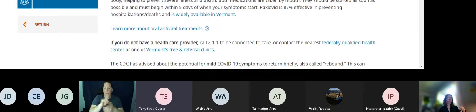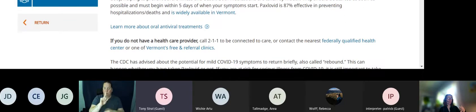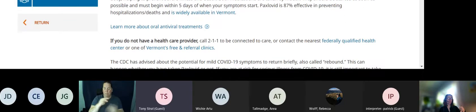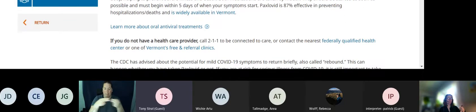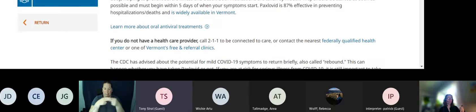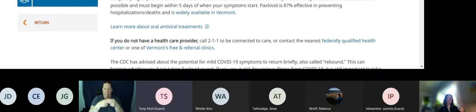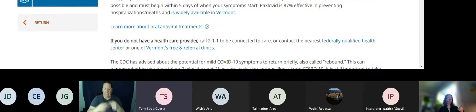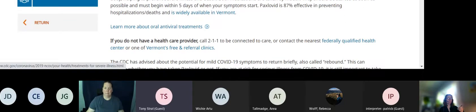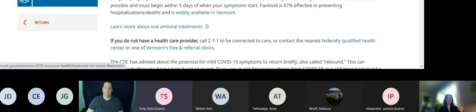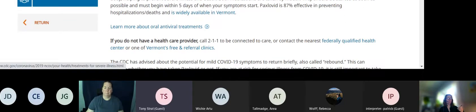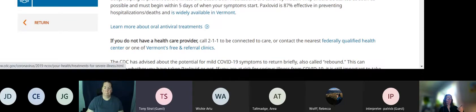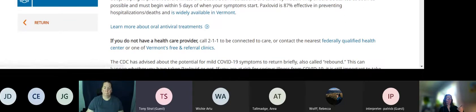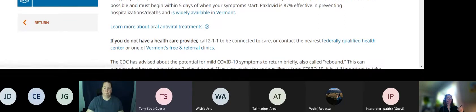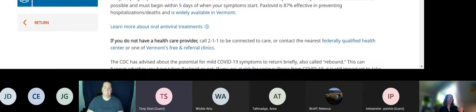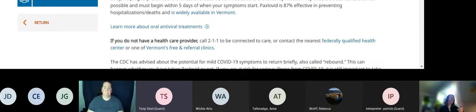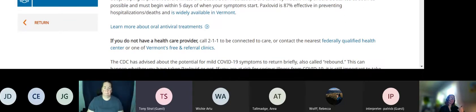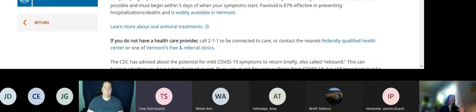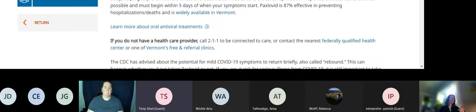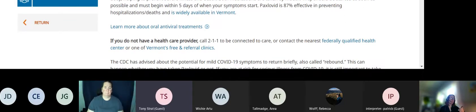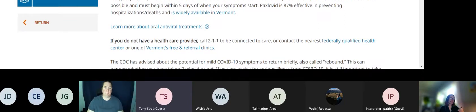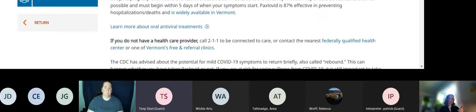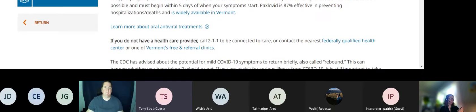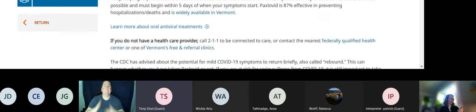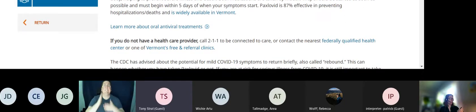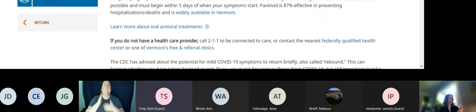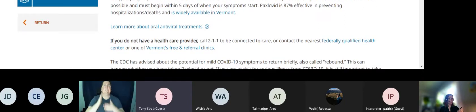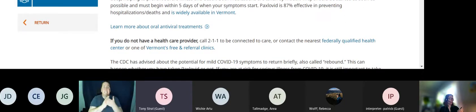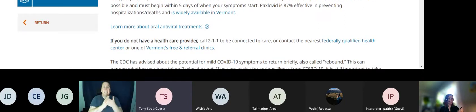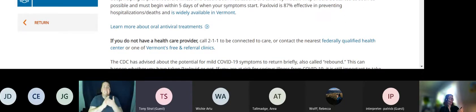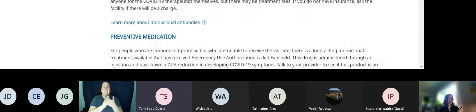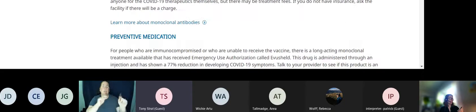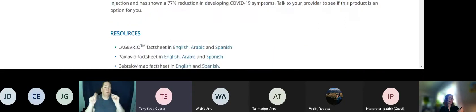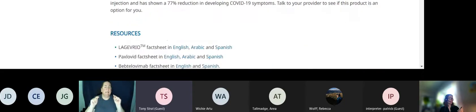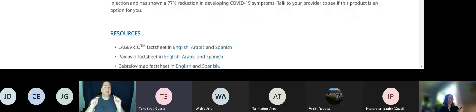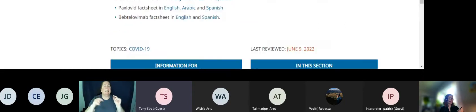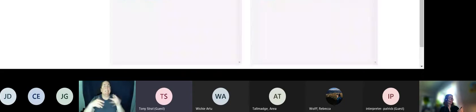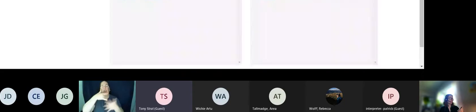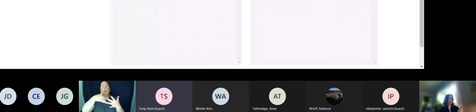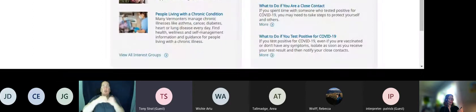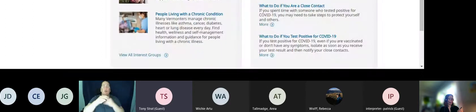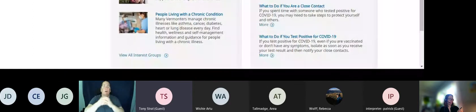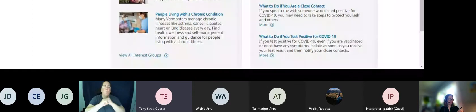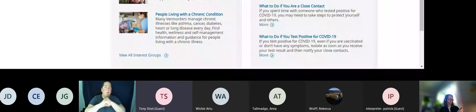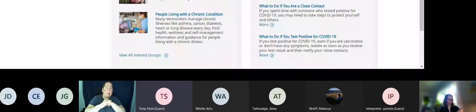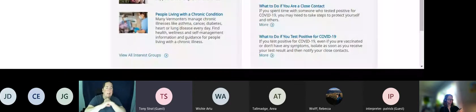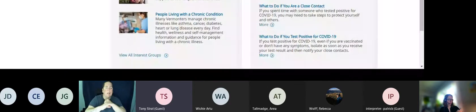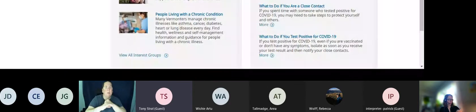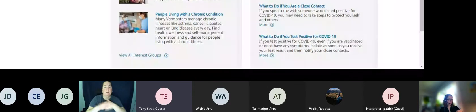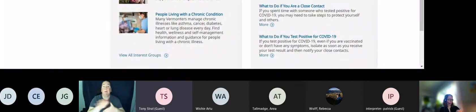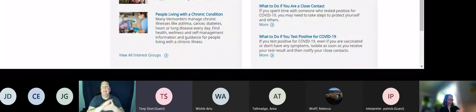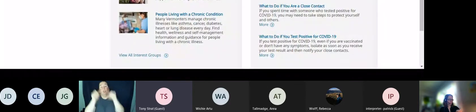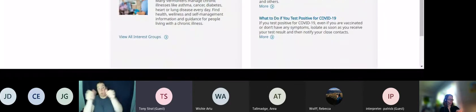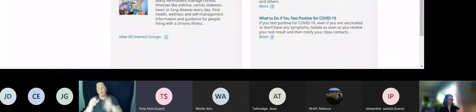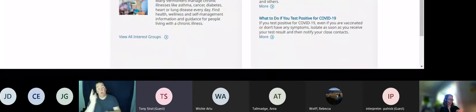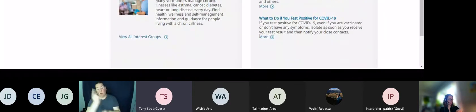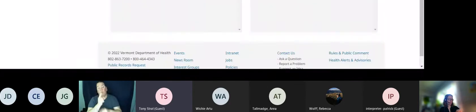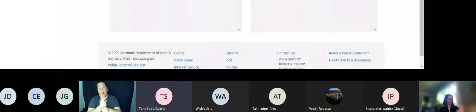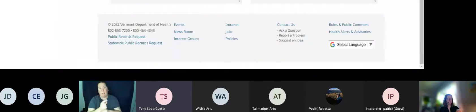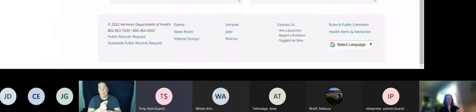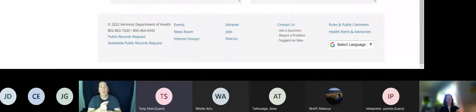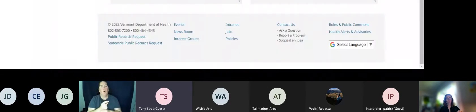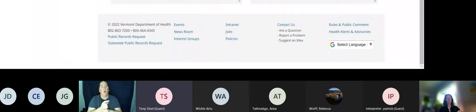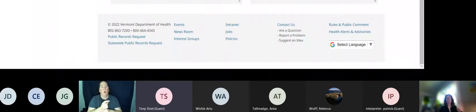think we have done some tweets and social media posts in the past, but it would be nice to post that so that partners could share